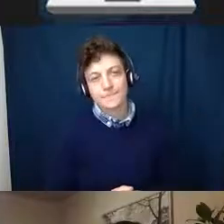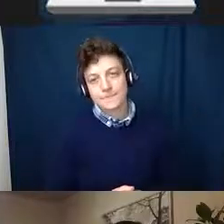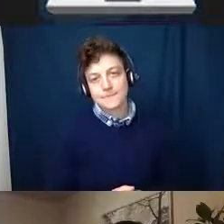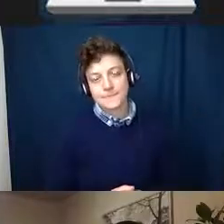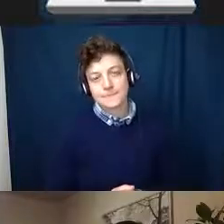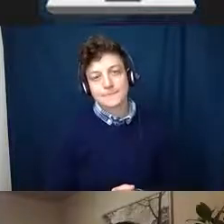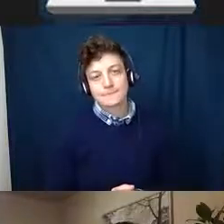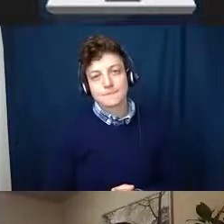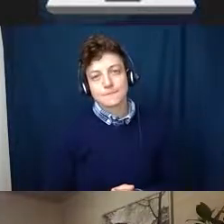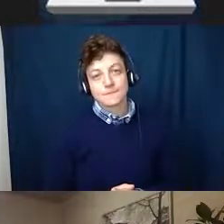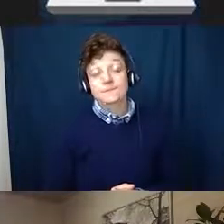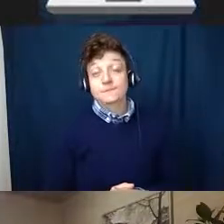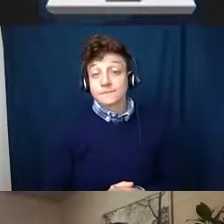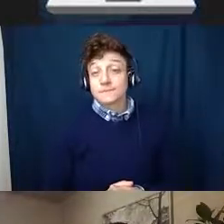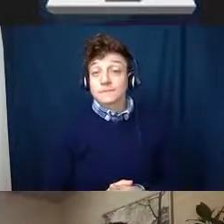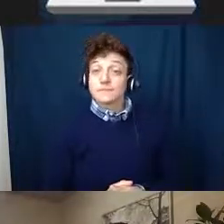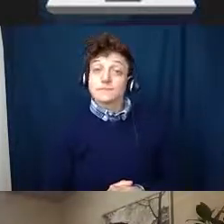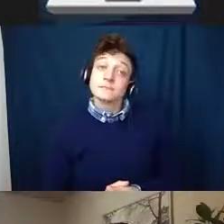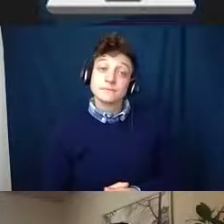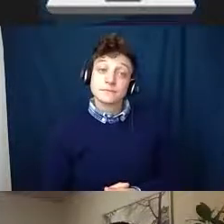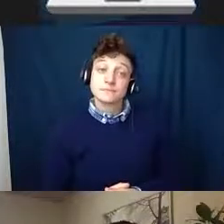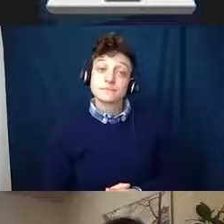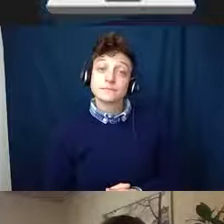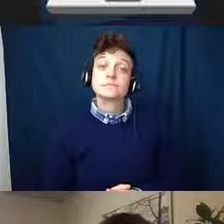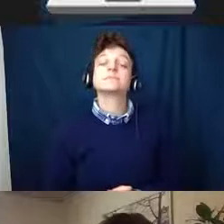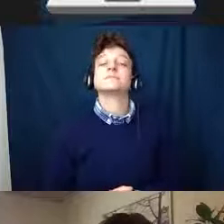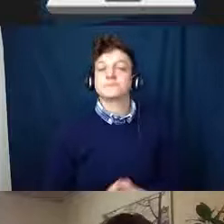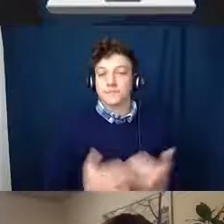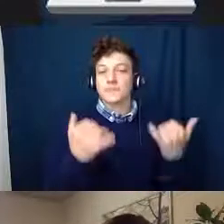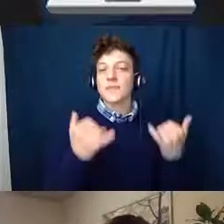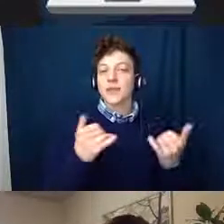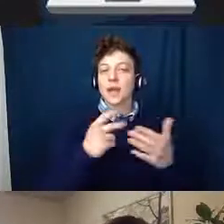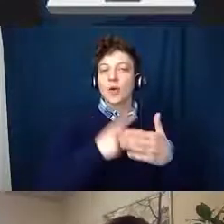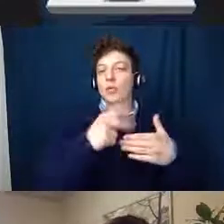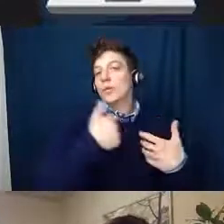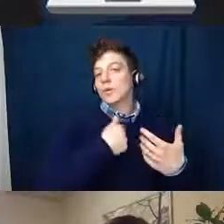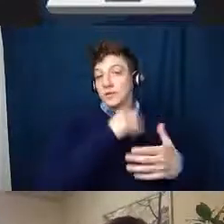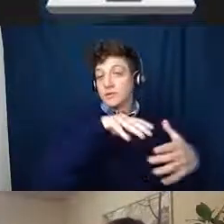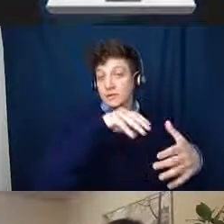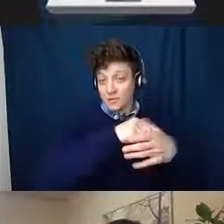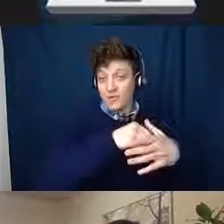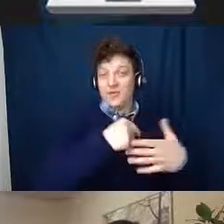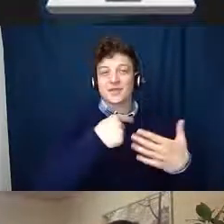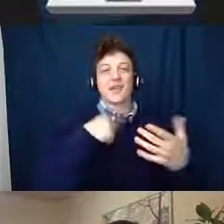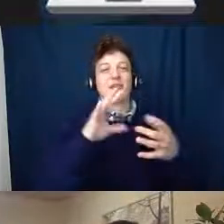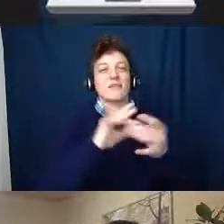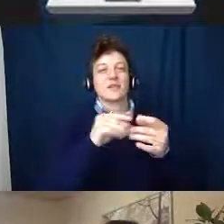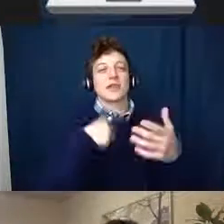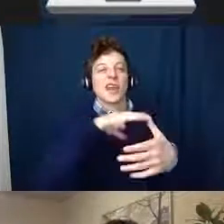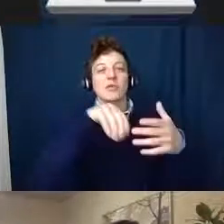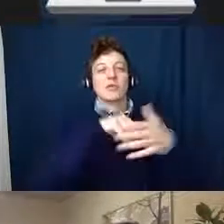And so now I'll talk a little bit about a program that I'm part of. So as I mentioned, I'm a member of Soul